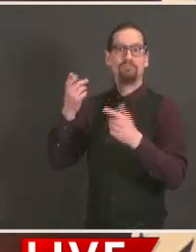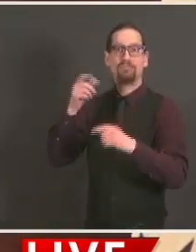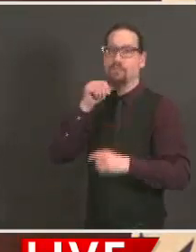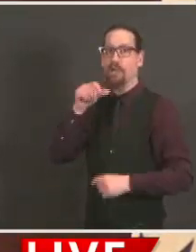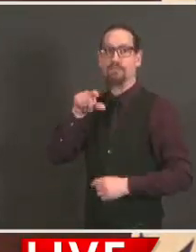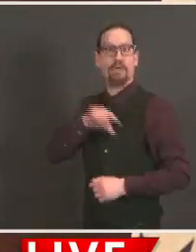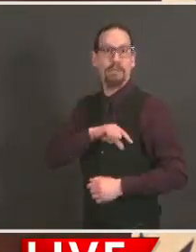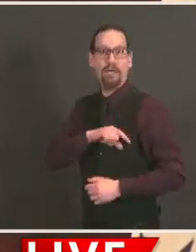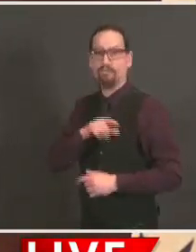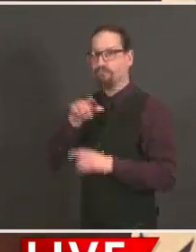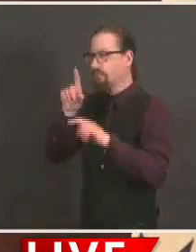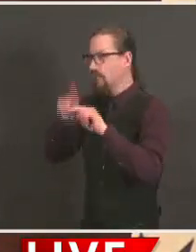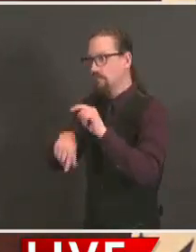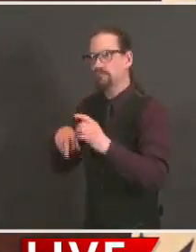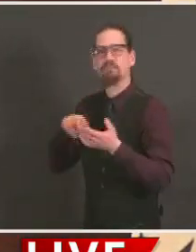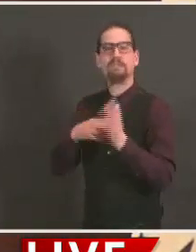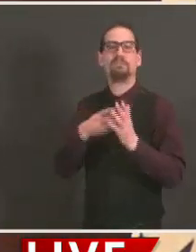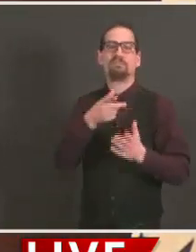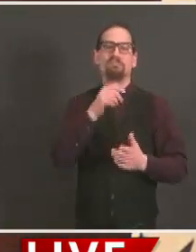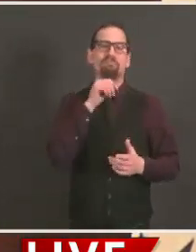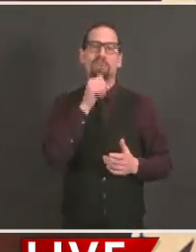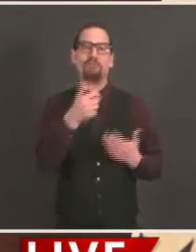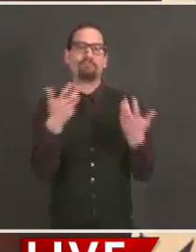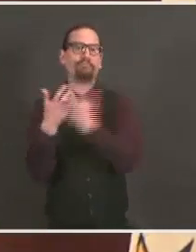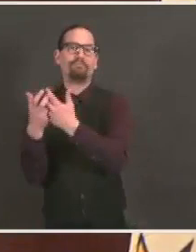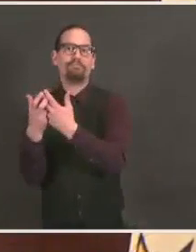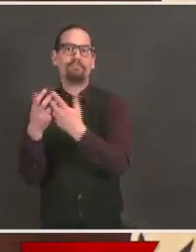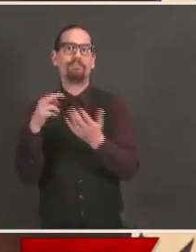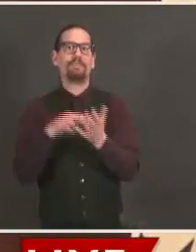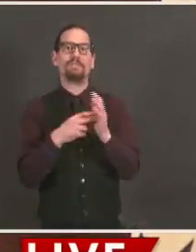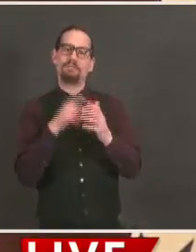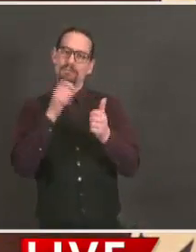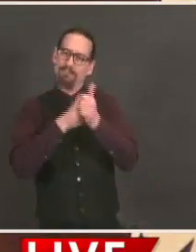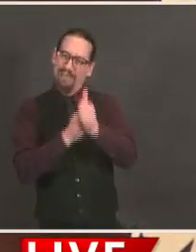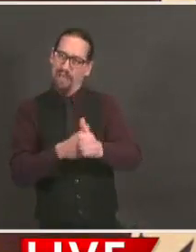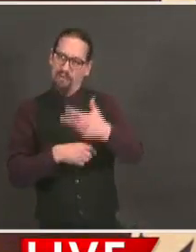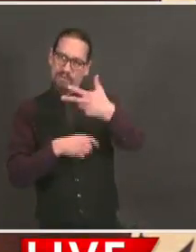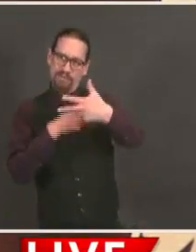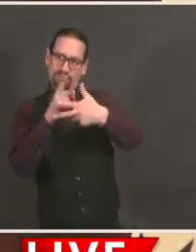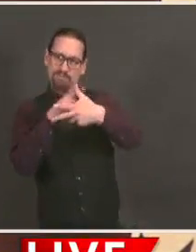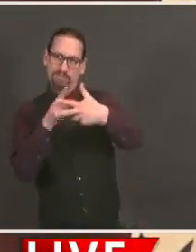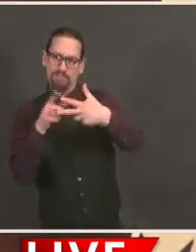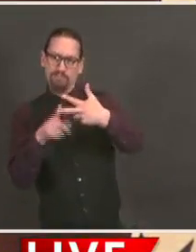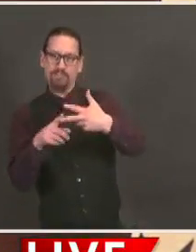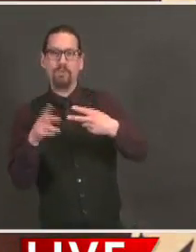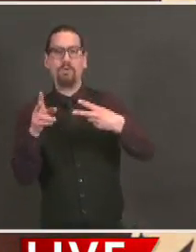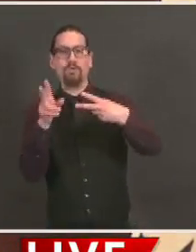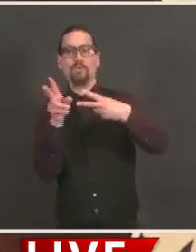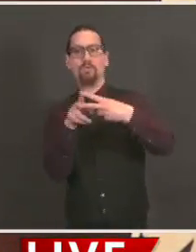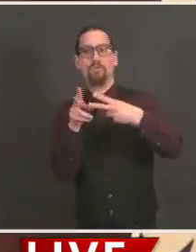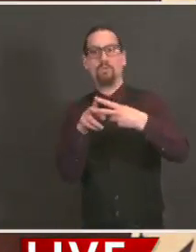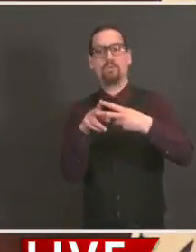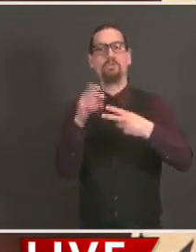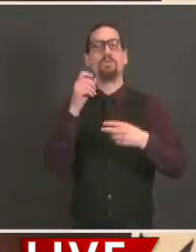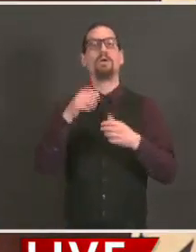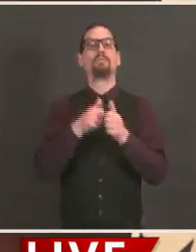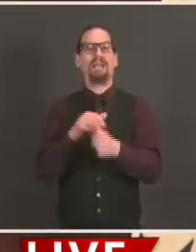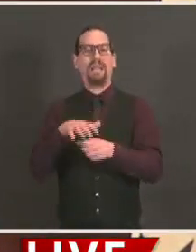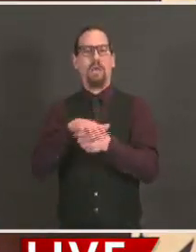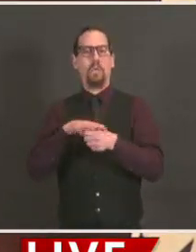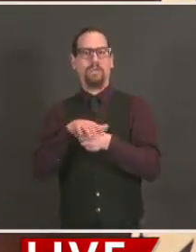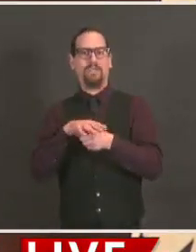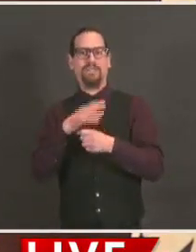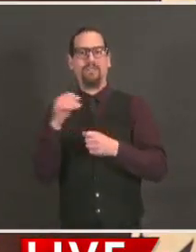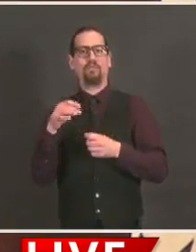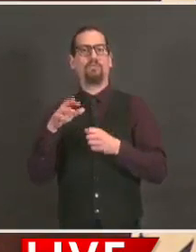approaches. Registration for the local and regional vaccination clinics will be site-specific.